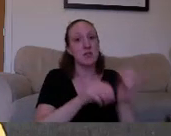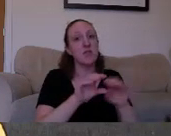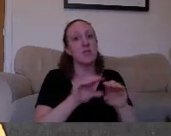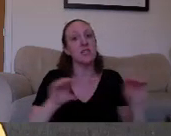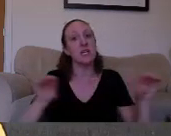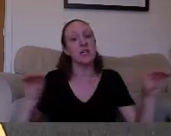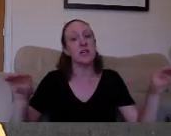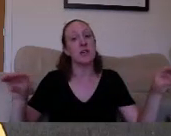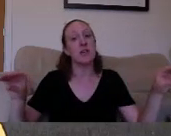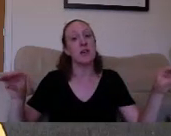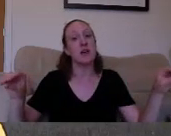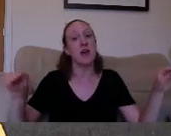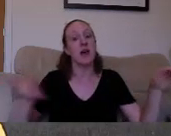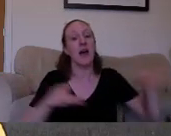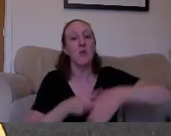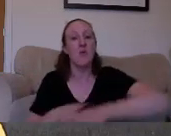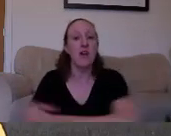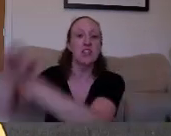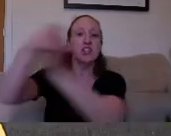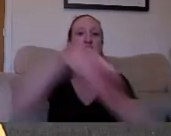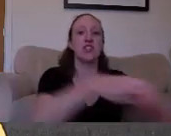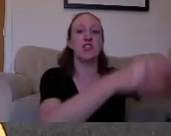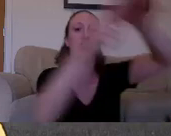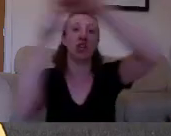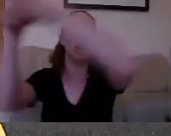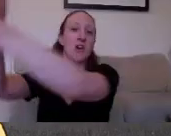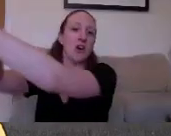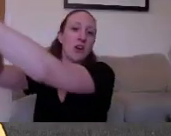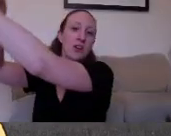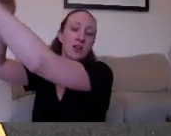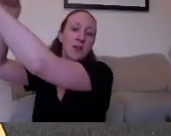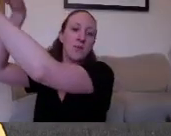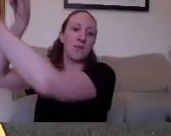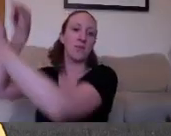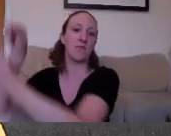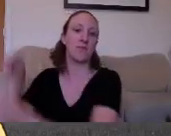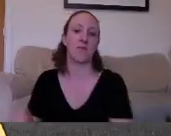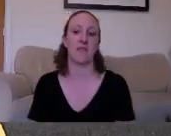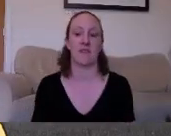tapped the broomstick, and whoosh, they were gone.